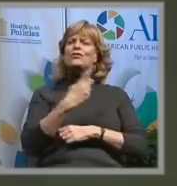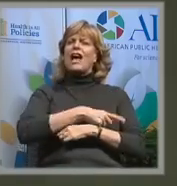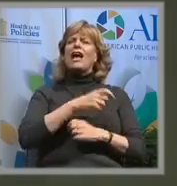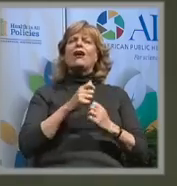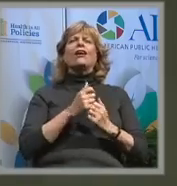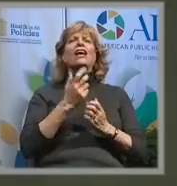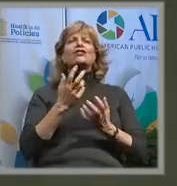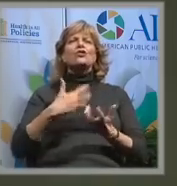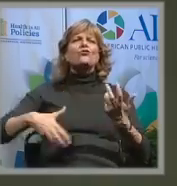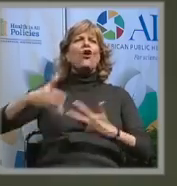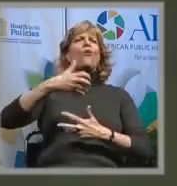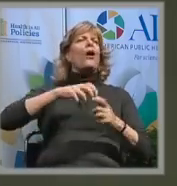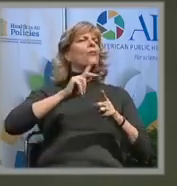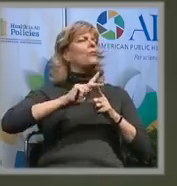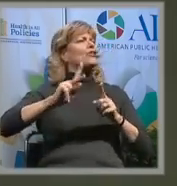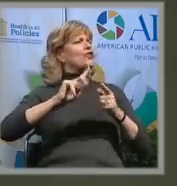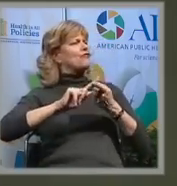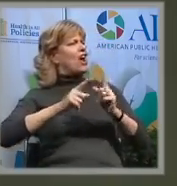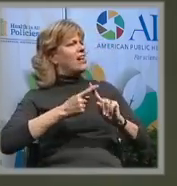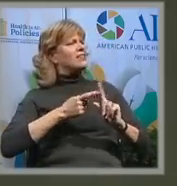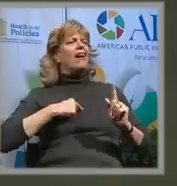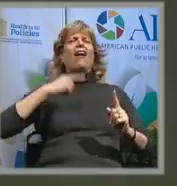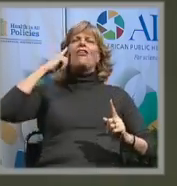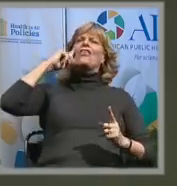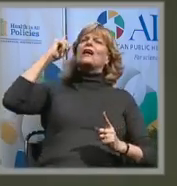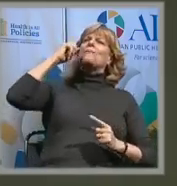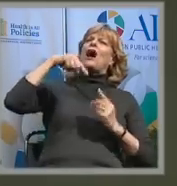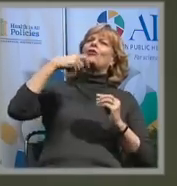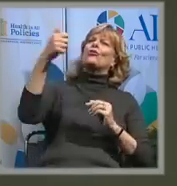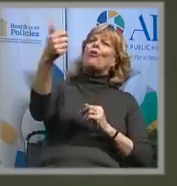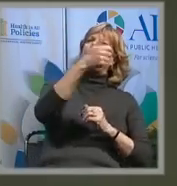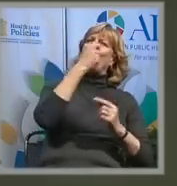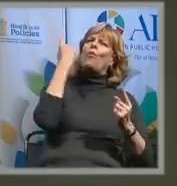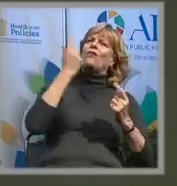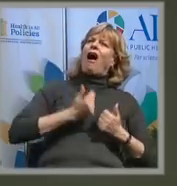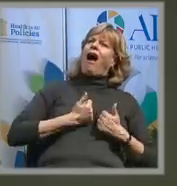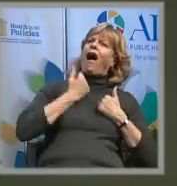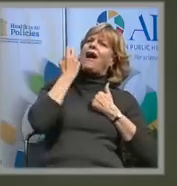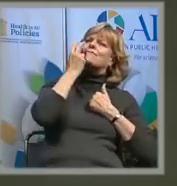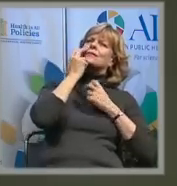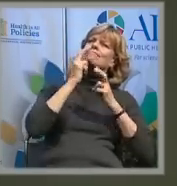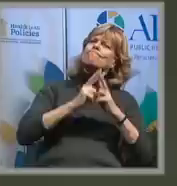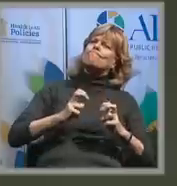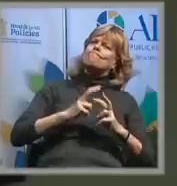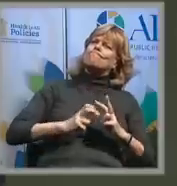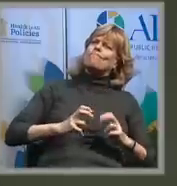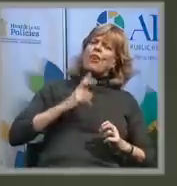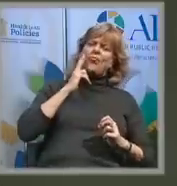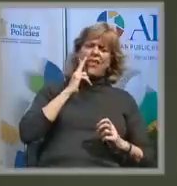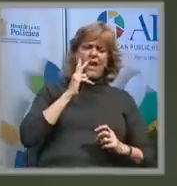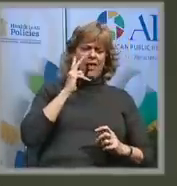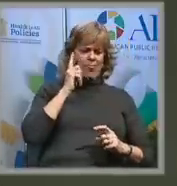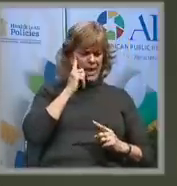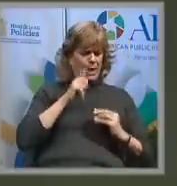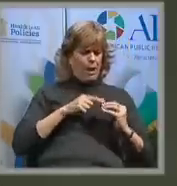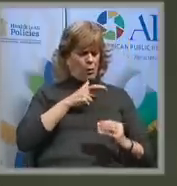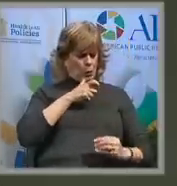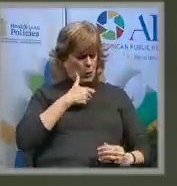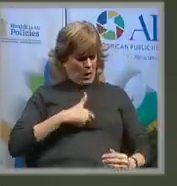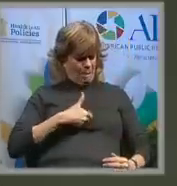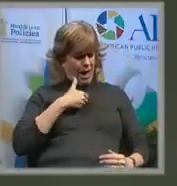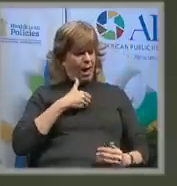your professional friends, as you think about your own lives, to think about that question, who am I and